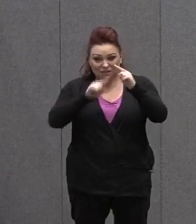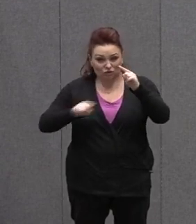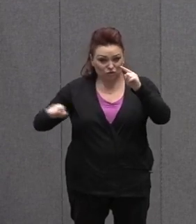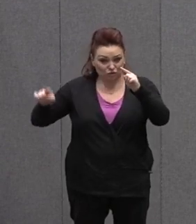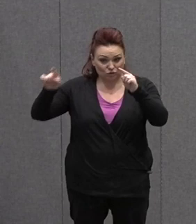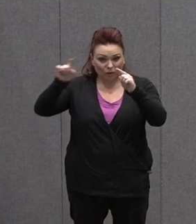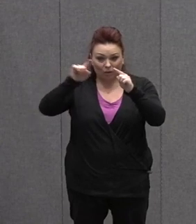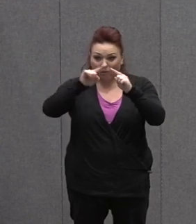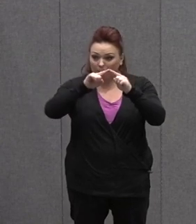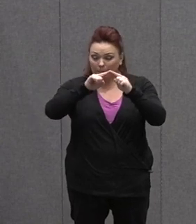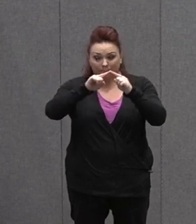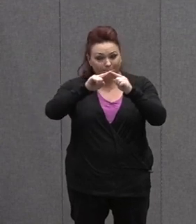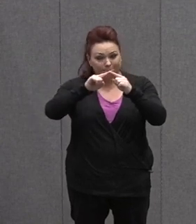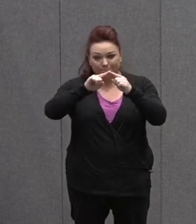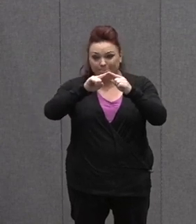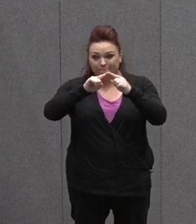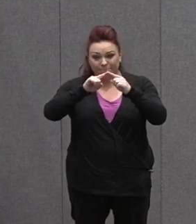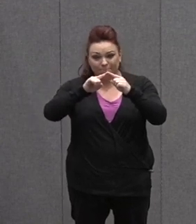circles.